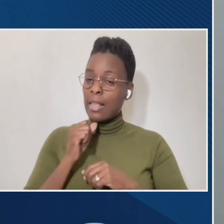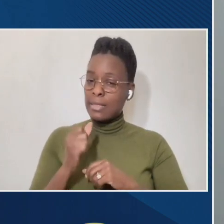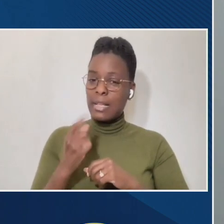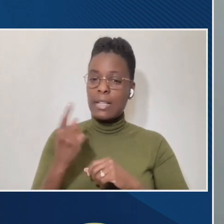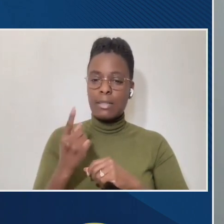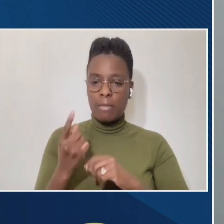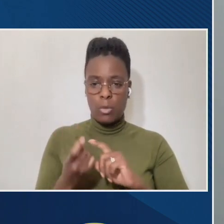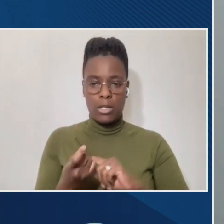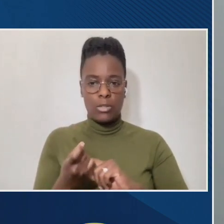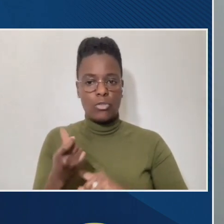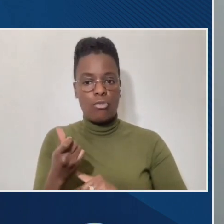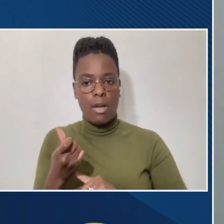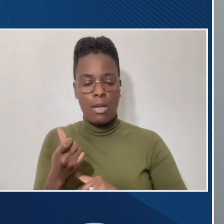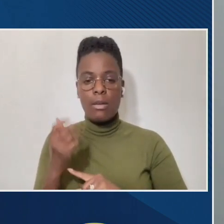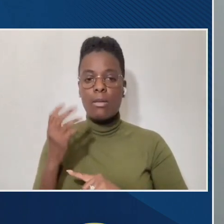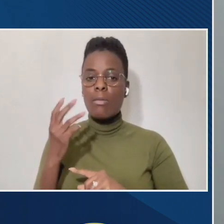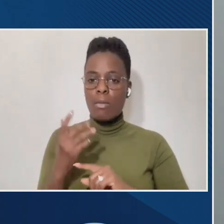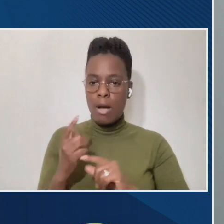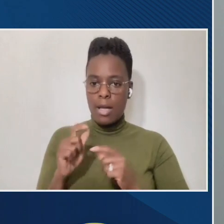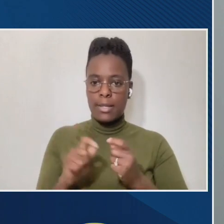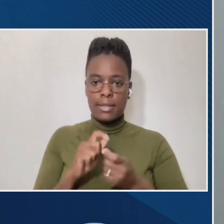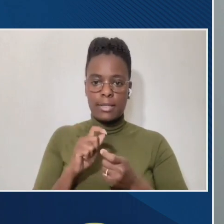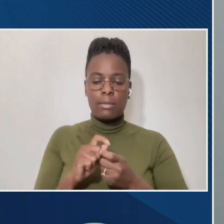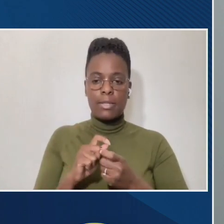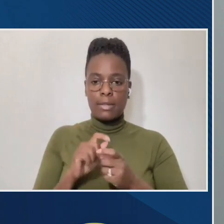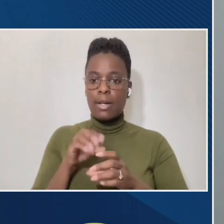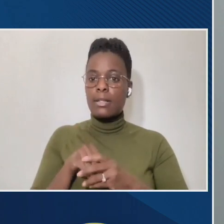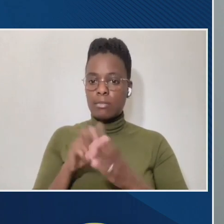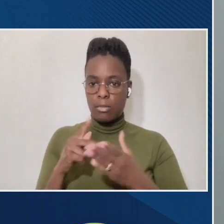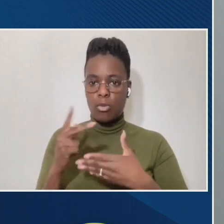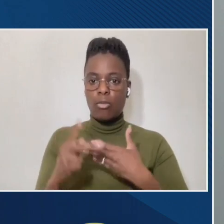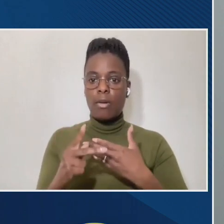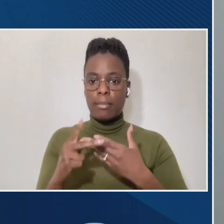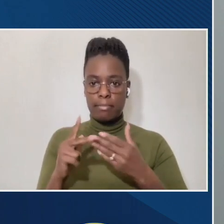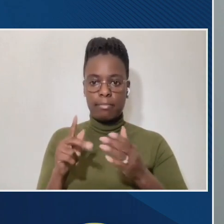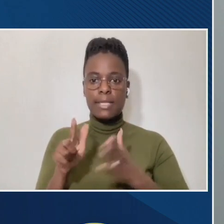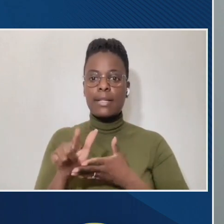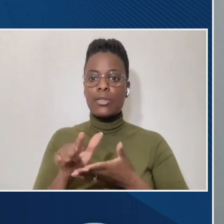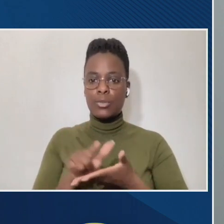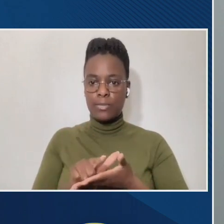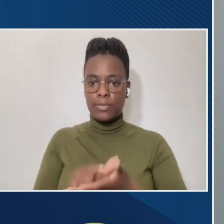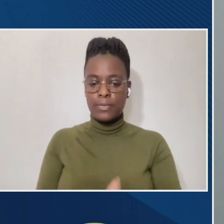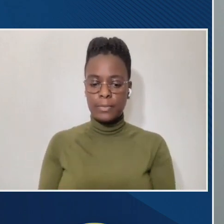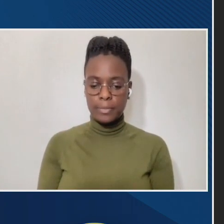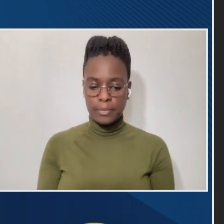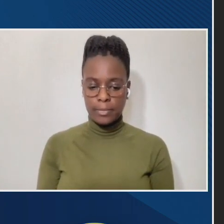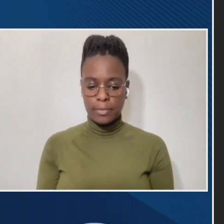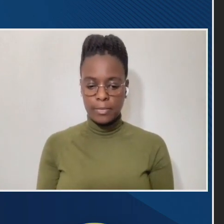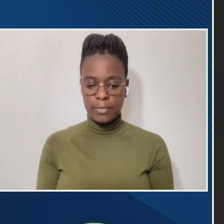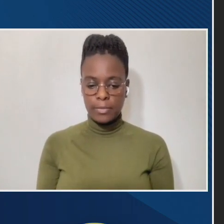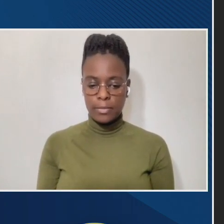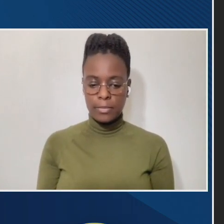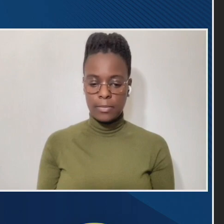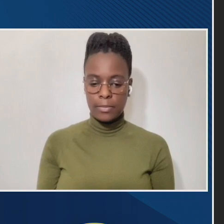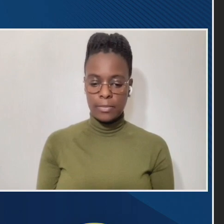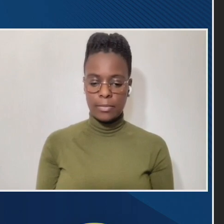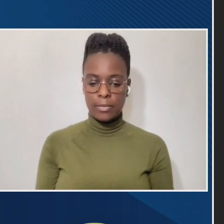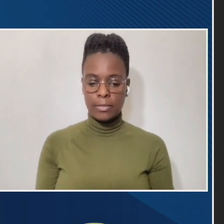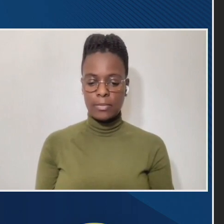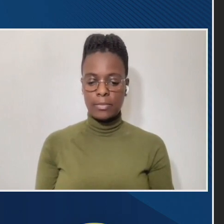statute consideration of academic performance through standardized test scores. And I could drop that